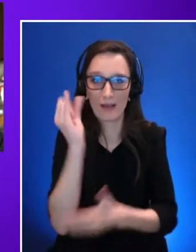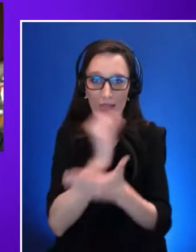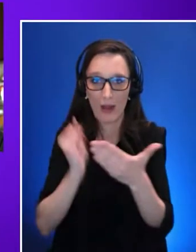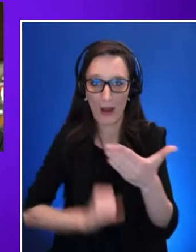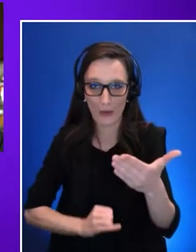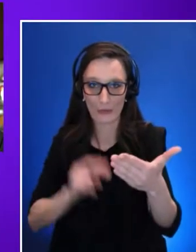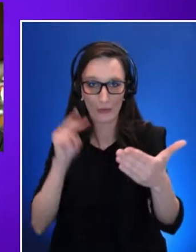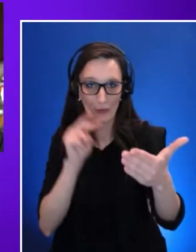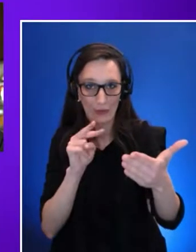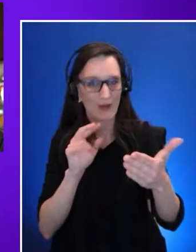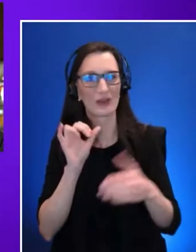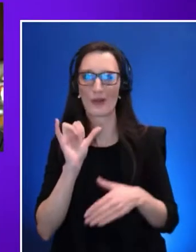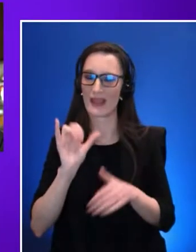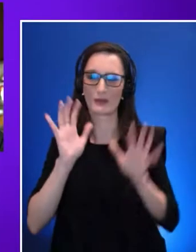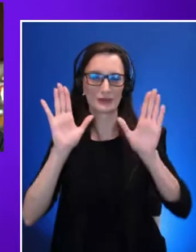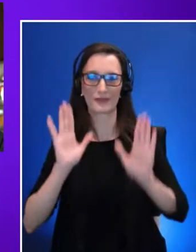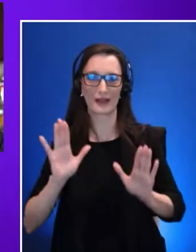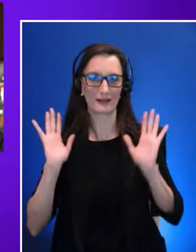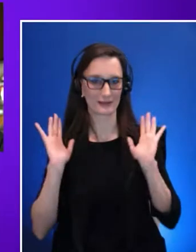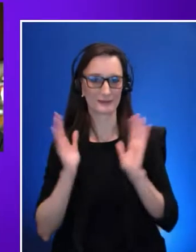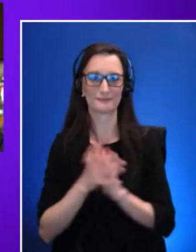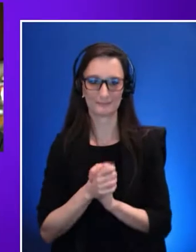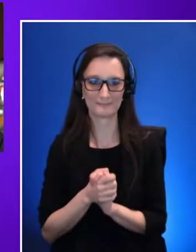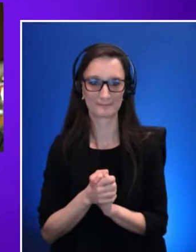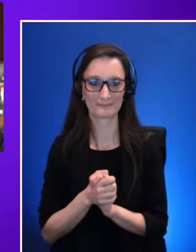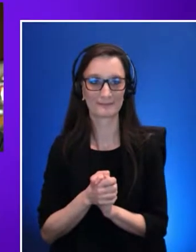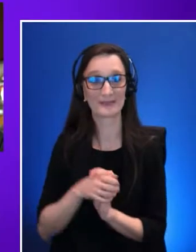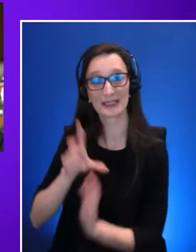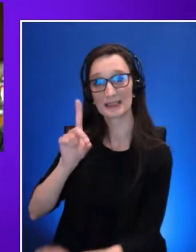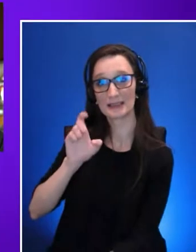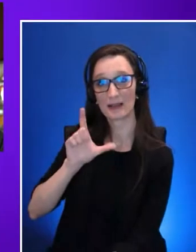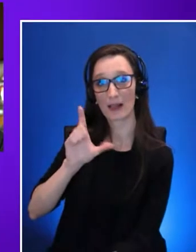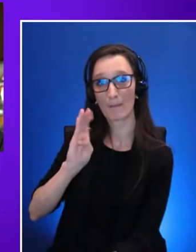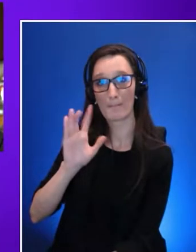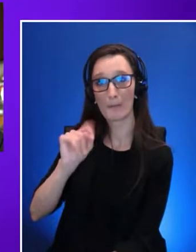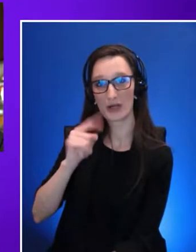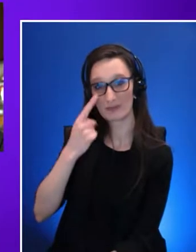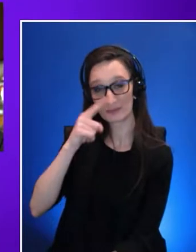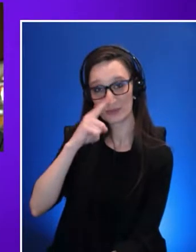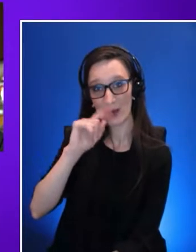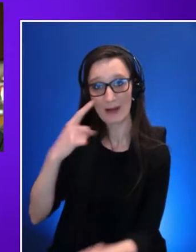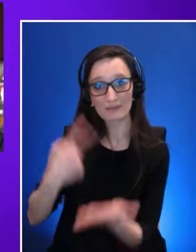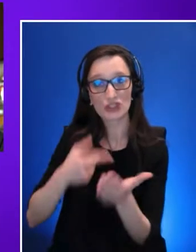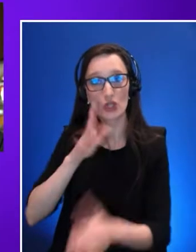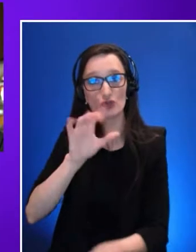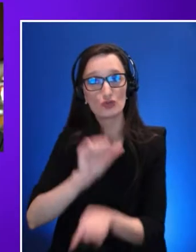So. Delbert, can you please talk about your work in this space?